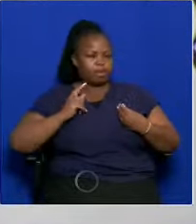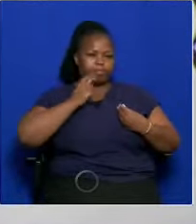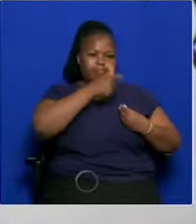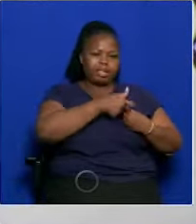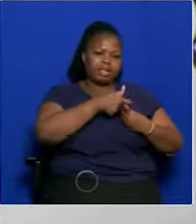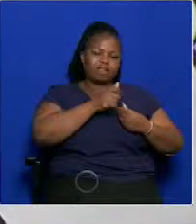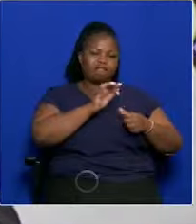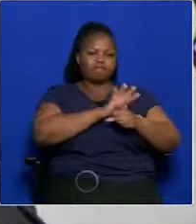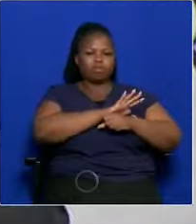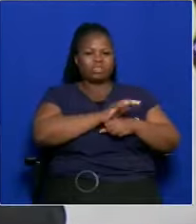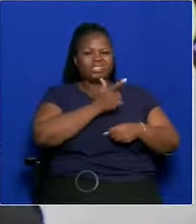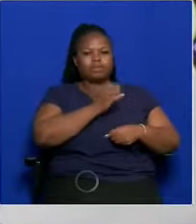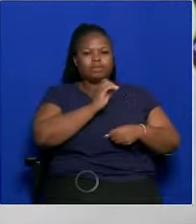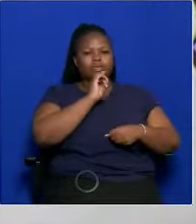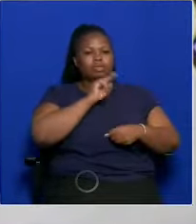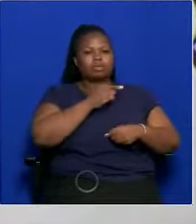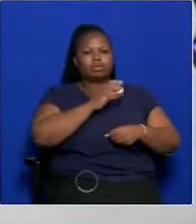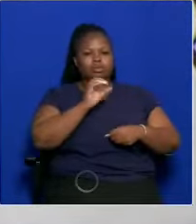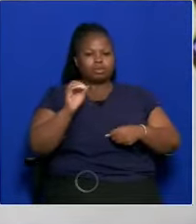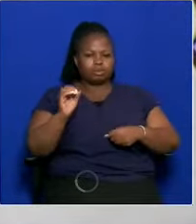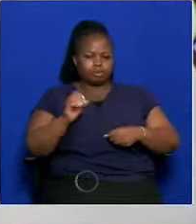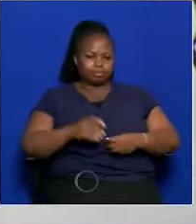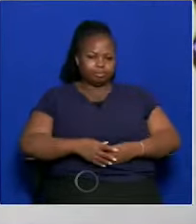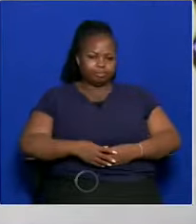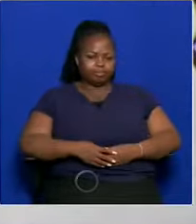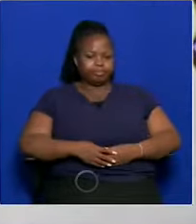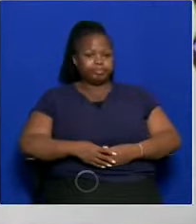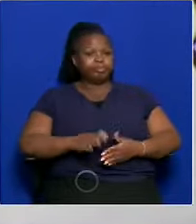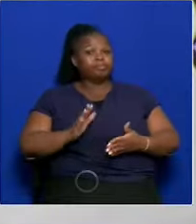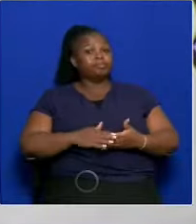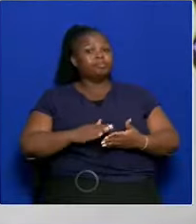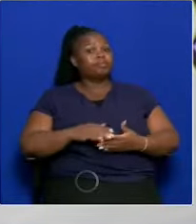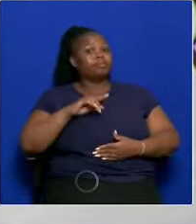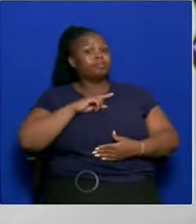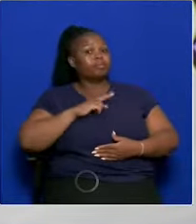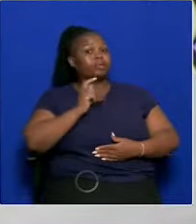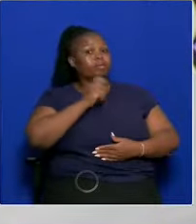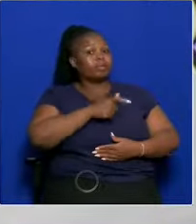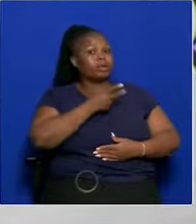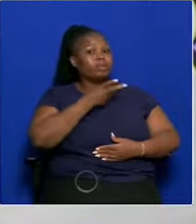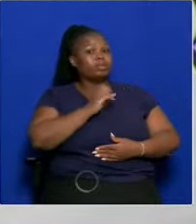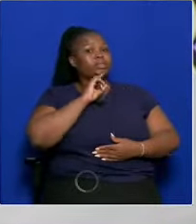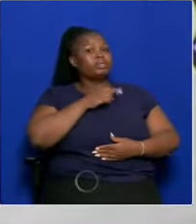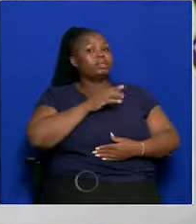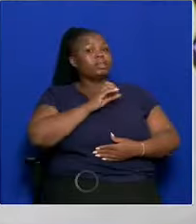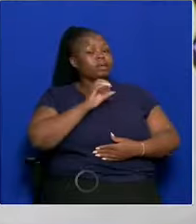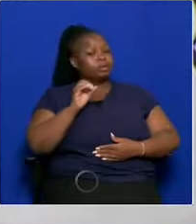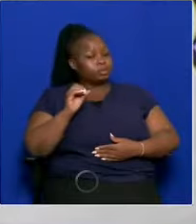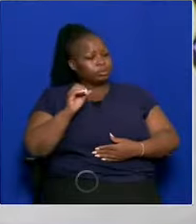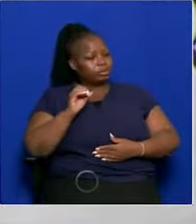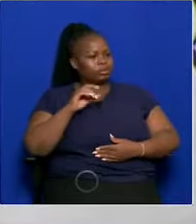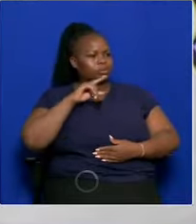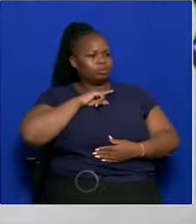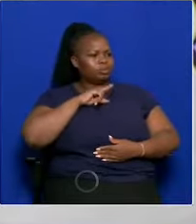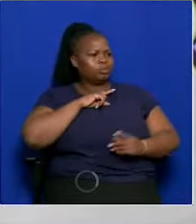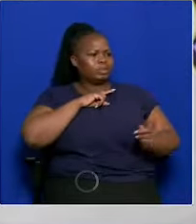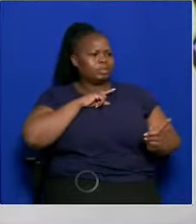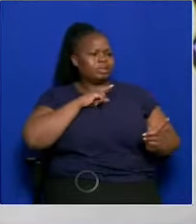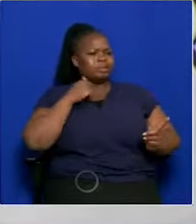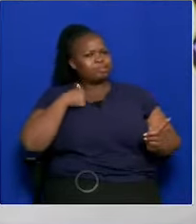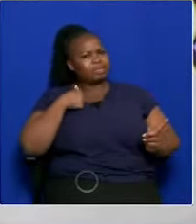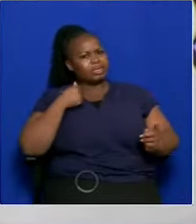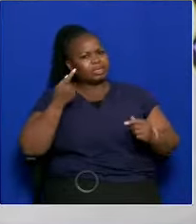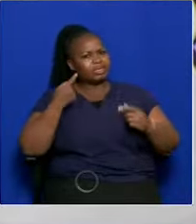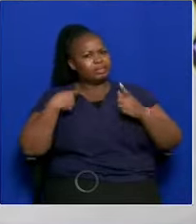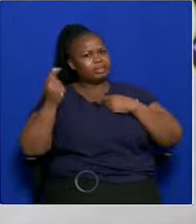70,000. And the reason I paid the 20,000 is because I managed to sell some of my stock